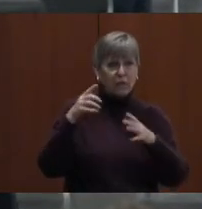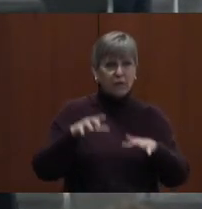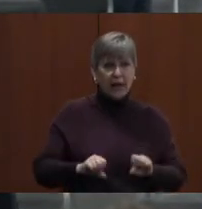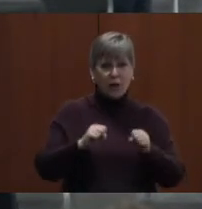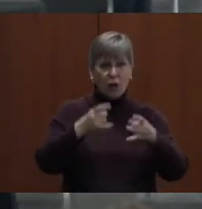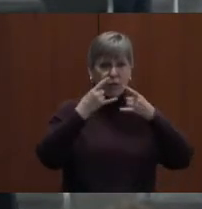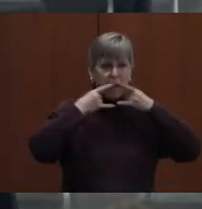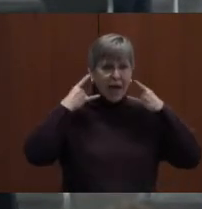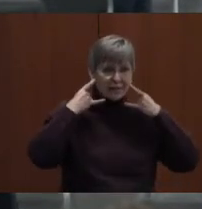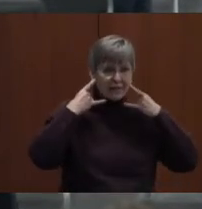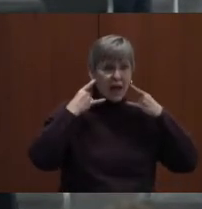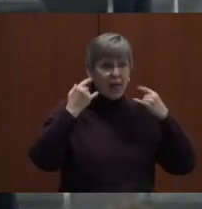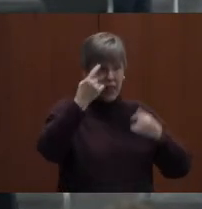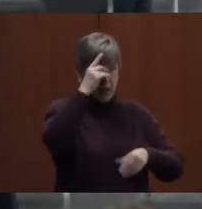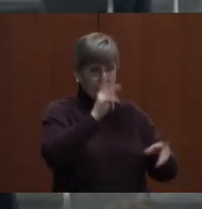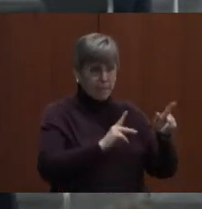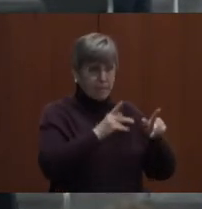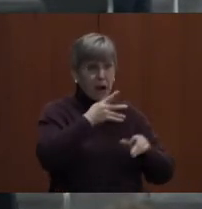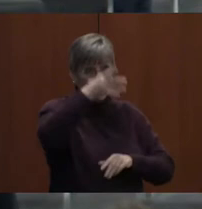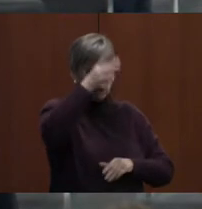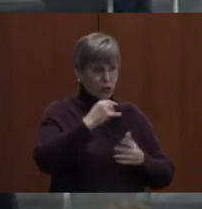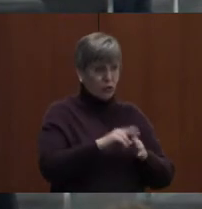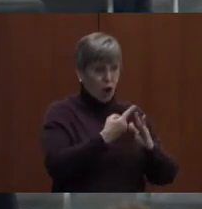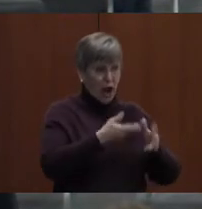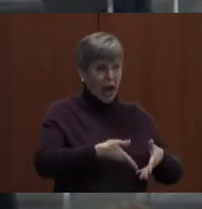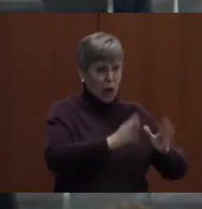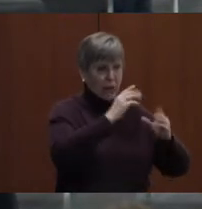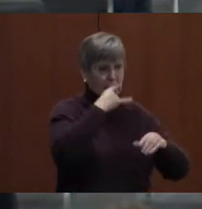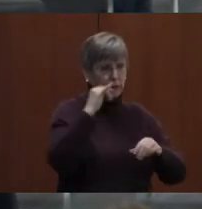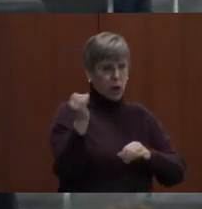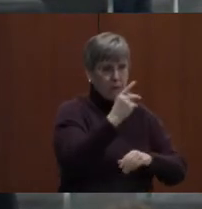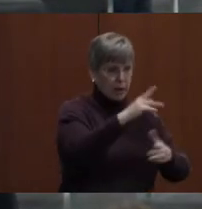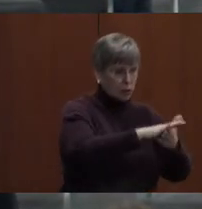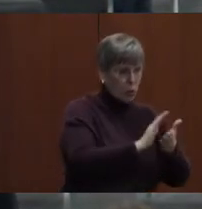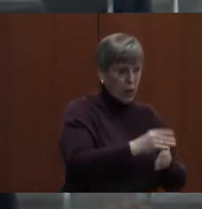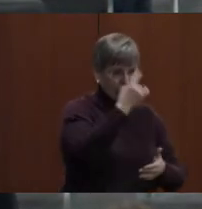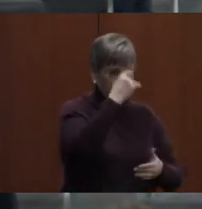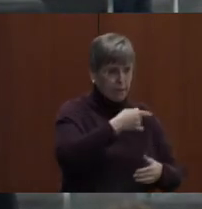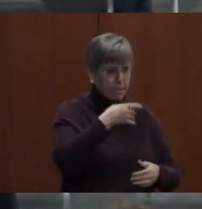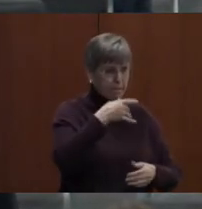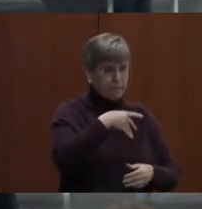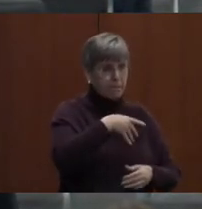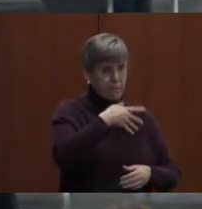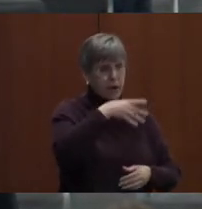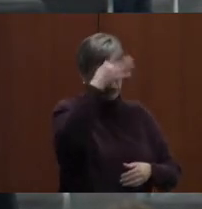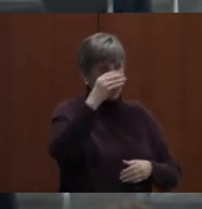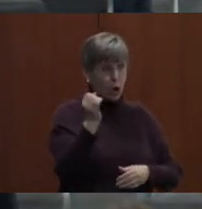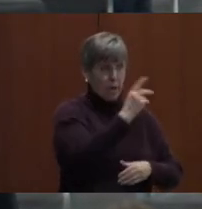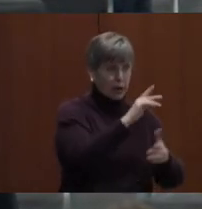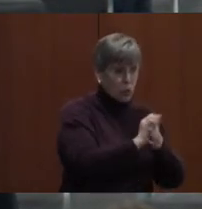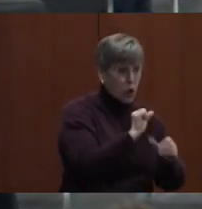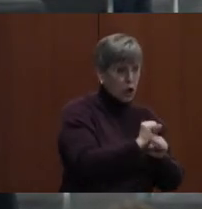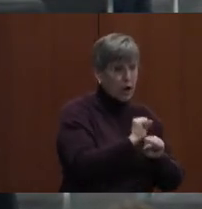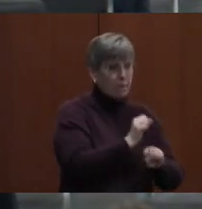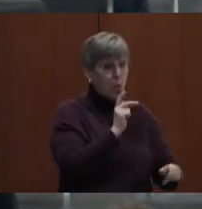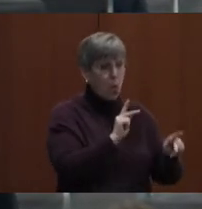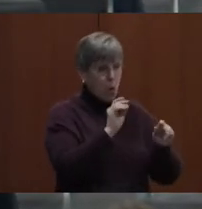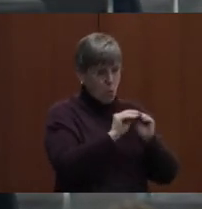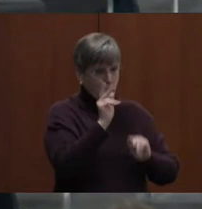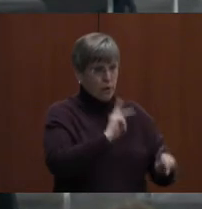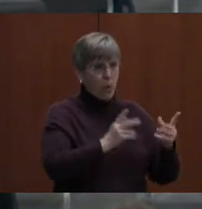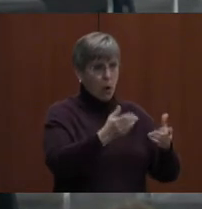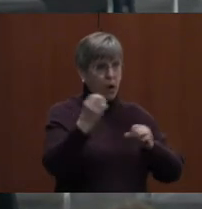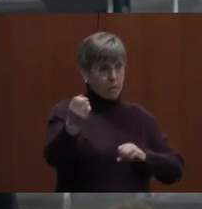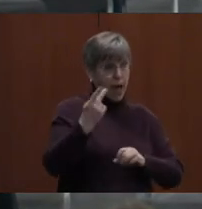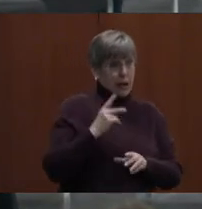masks off, and I think parents are going to start letting the kids come back to school, and I think parents are going to go back to work, and I think we're going to have more people that are going to want to come back to